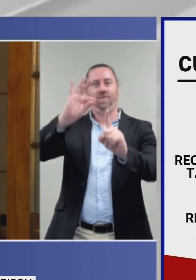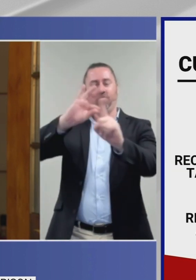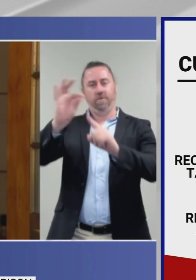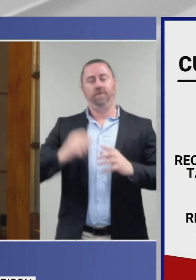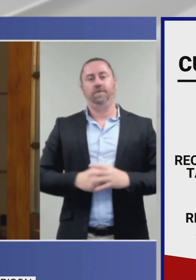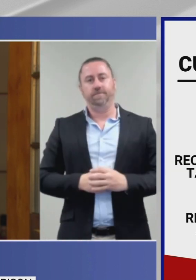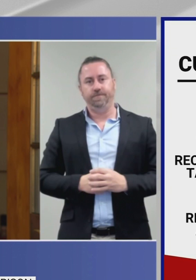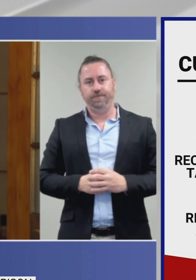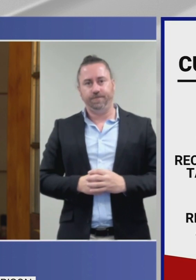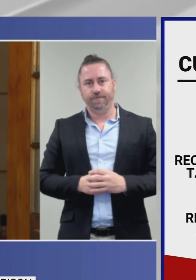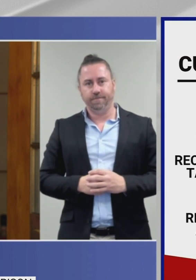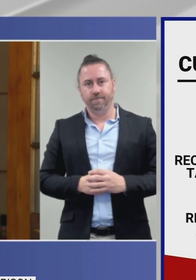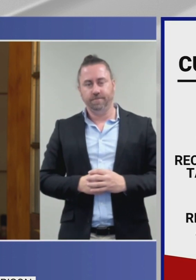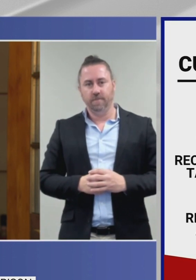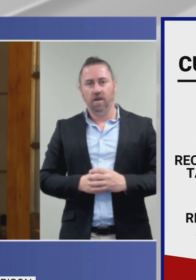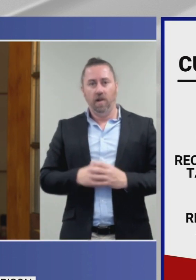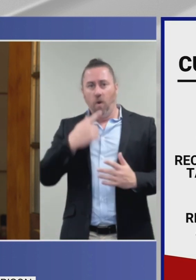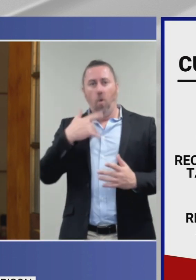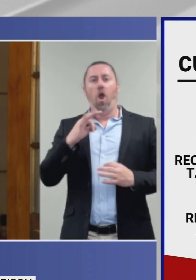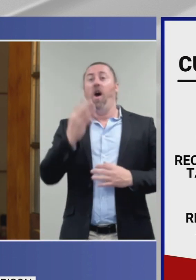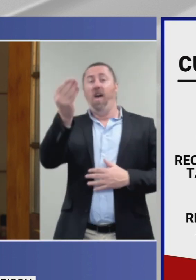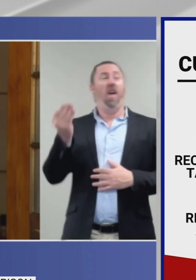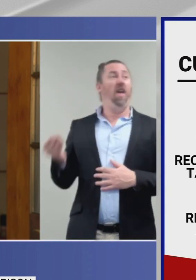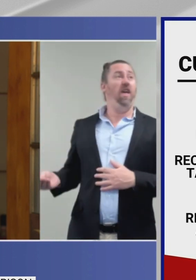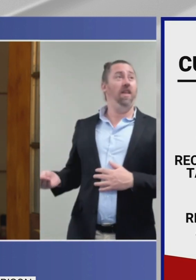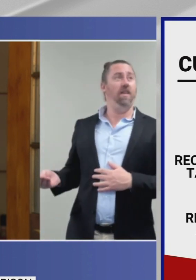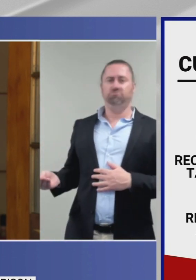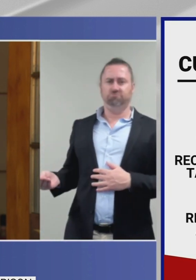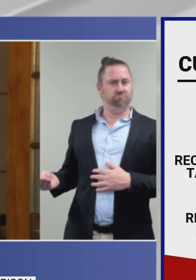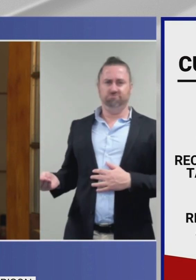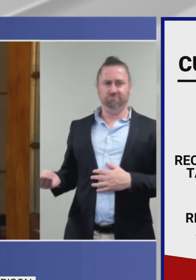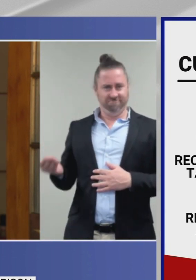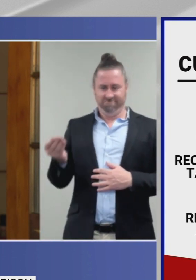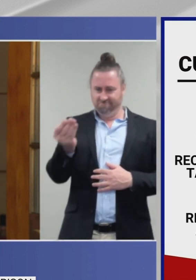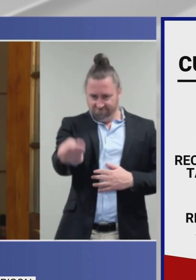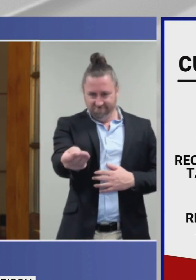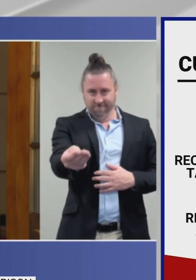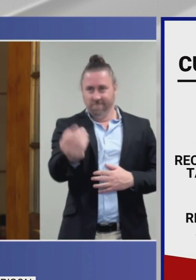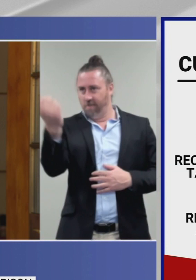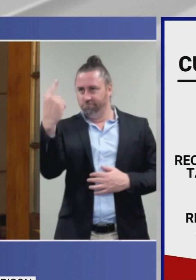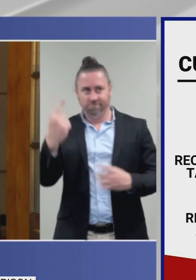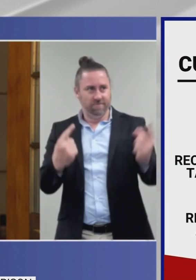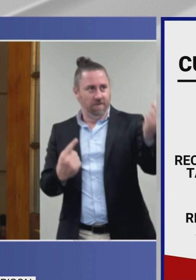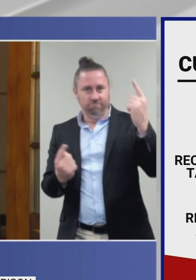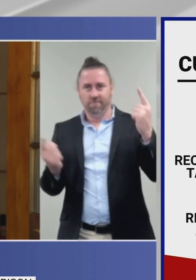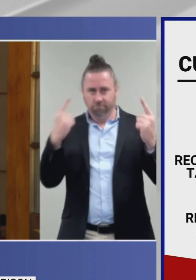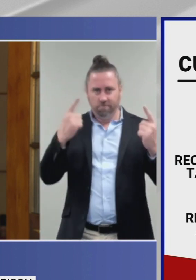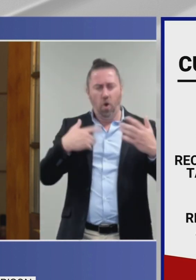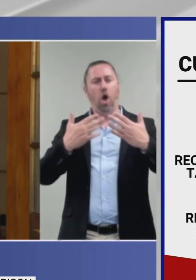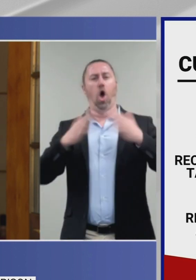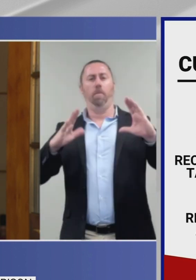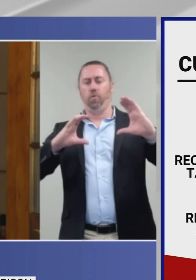the table on this. I want to ensure that we engage with each other in good faith.